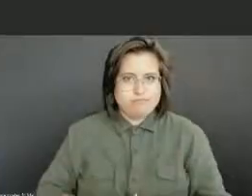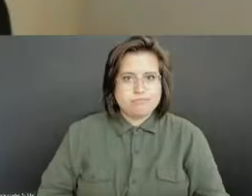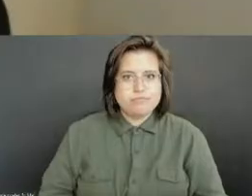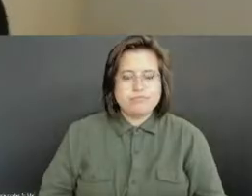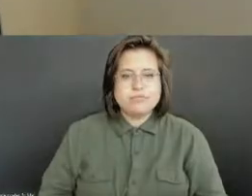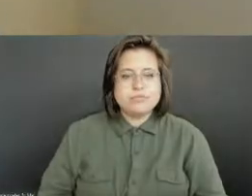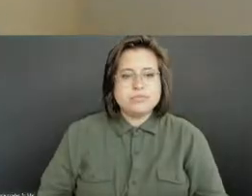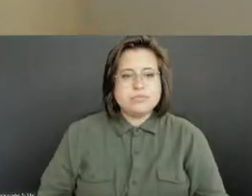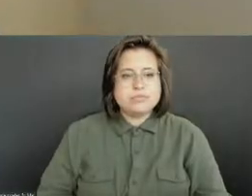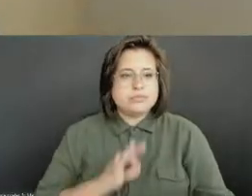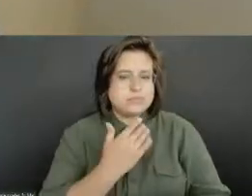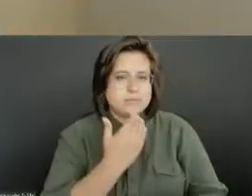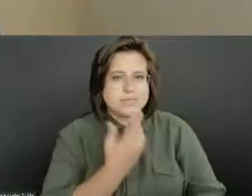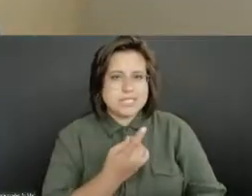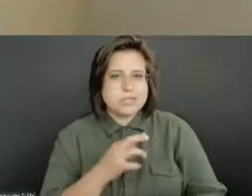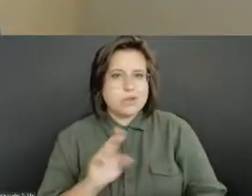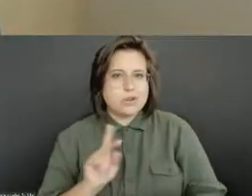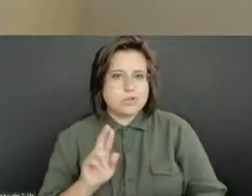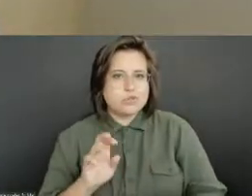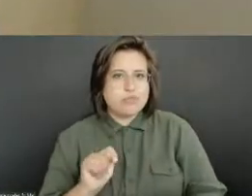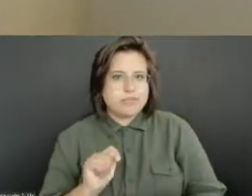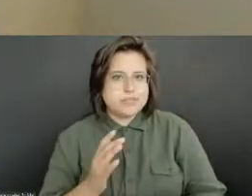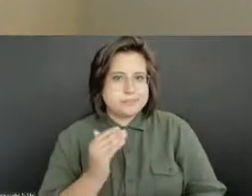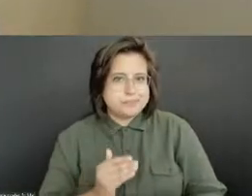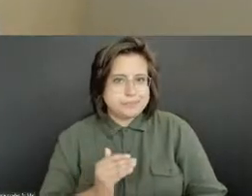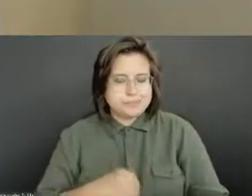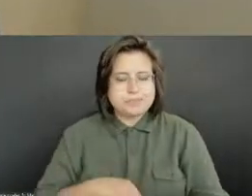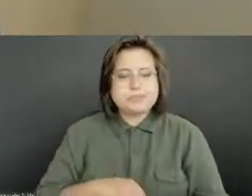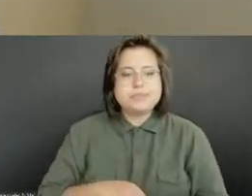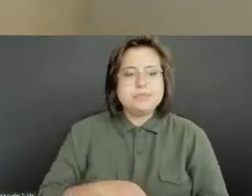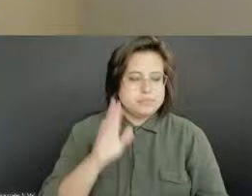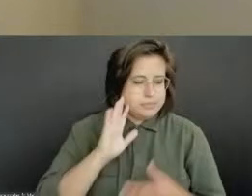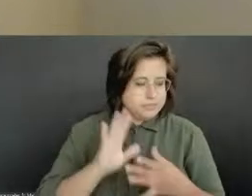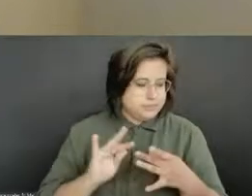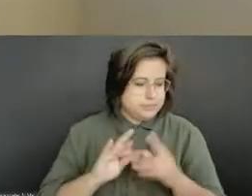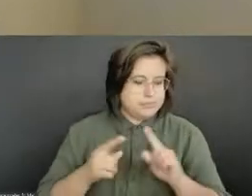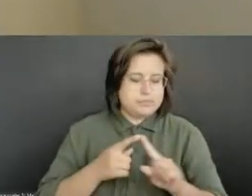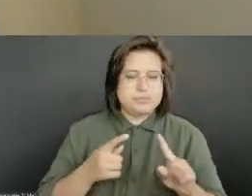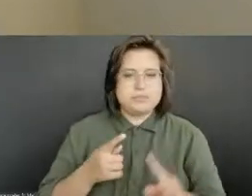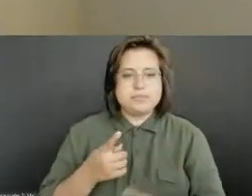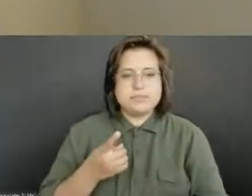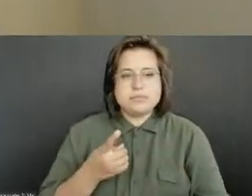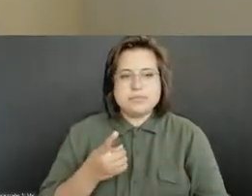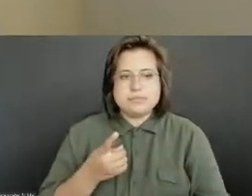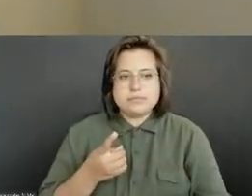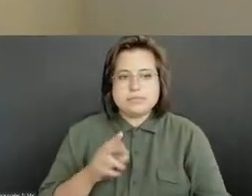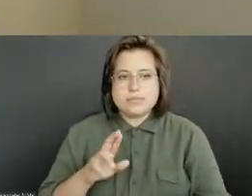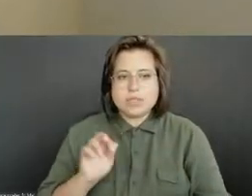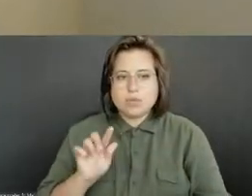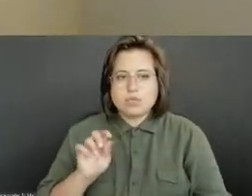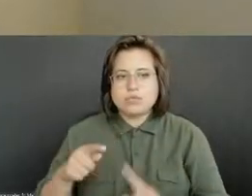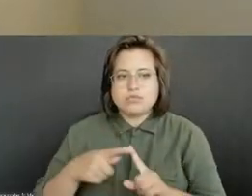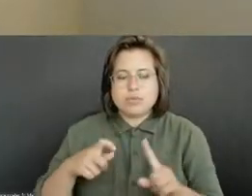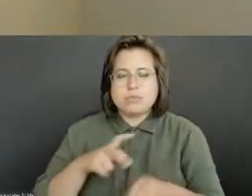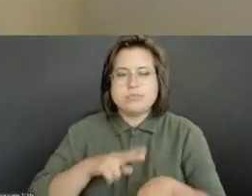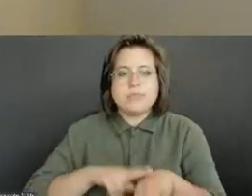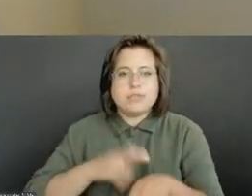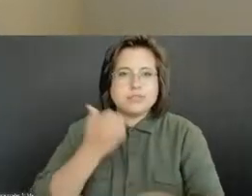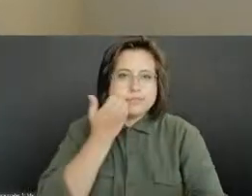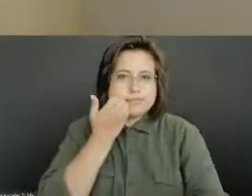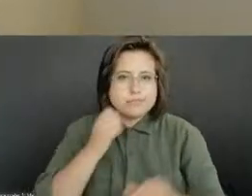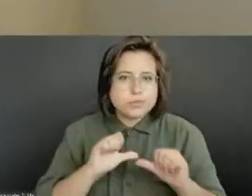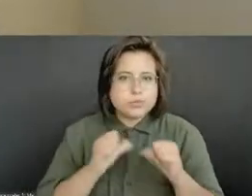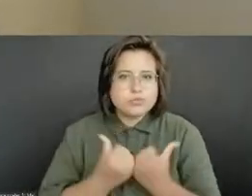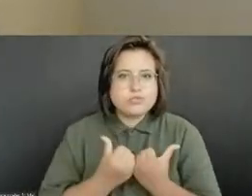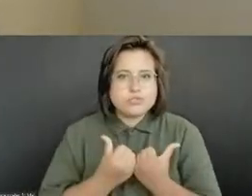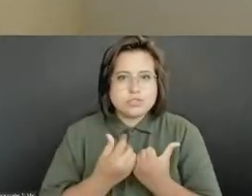Thank you, Dr. Kraft. Next, we will hear from Dr. Pamela Austin from the National Dental Association.